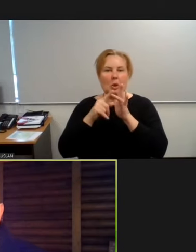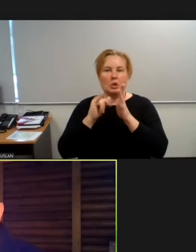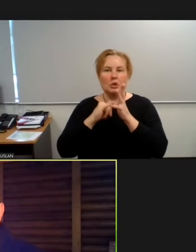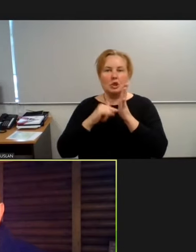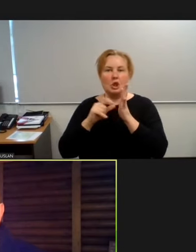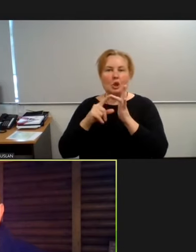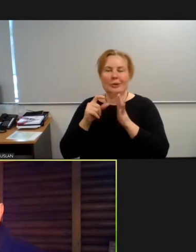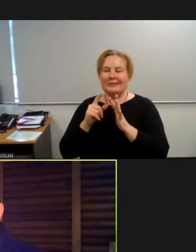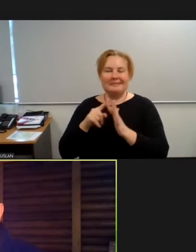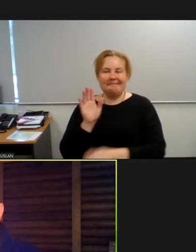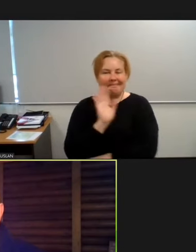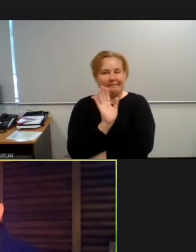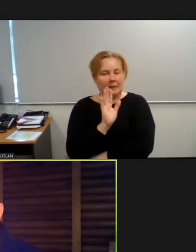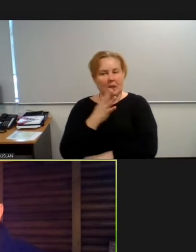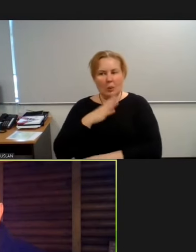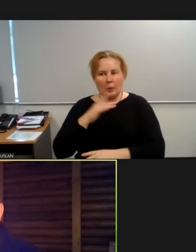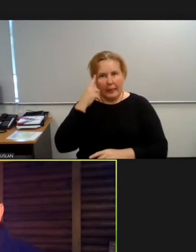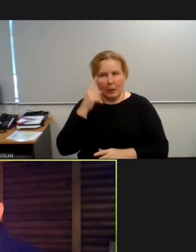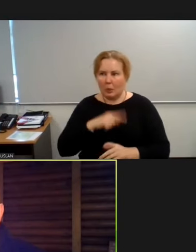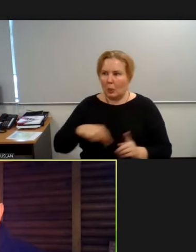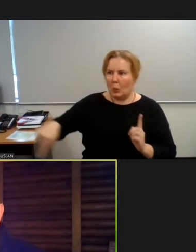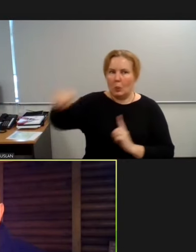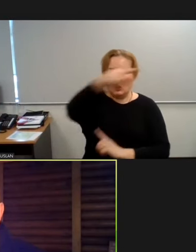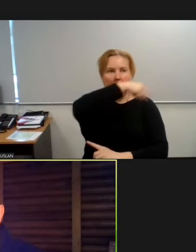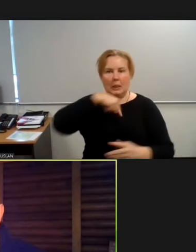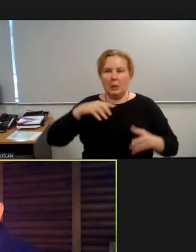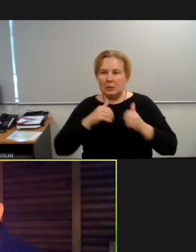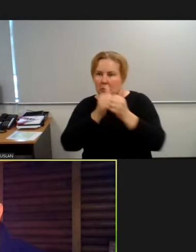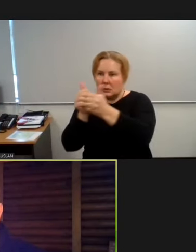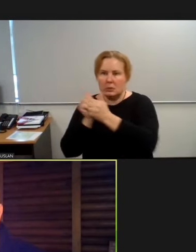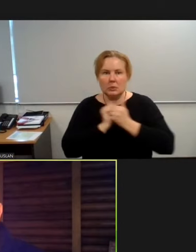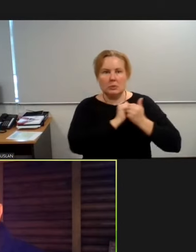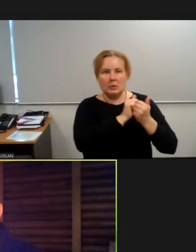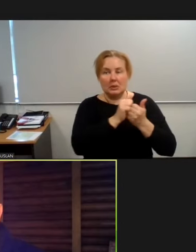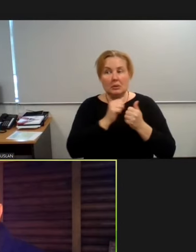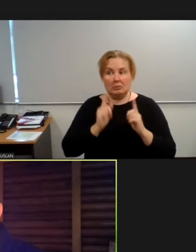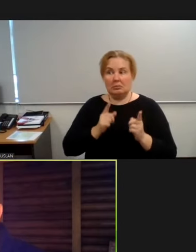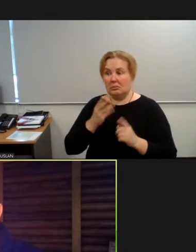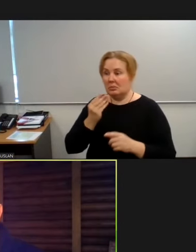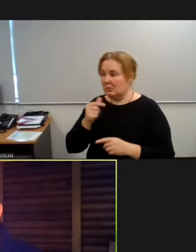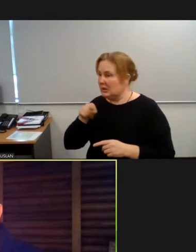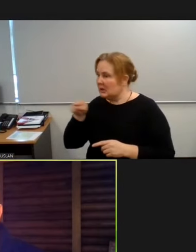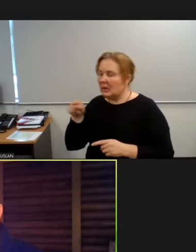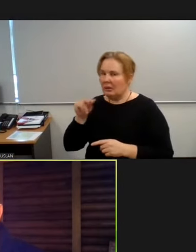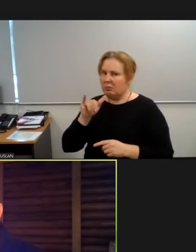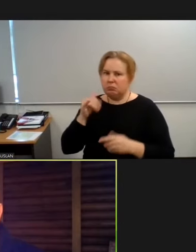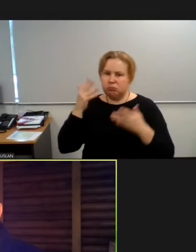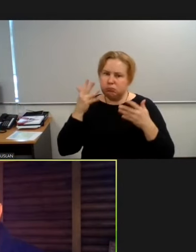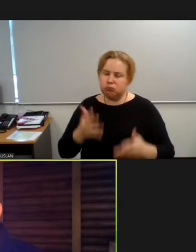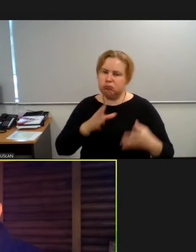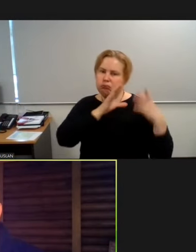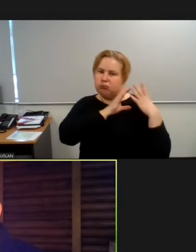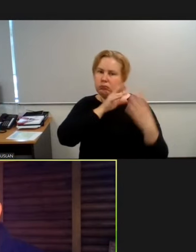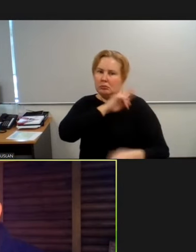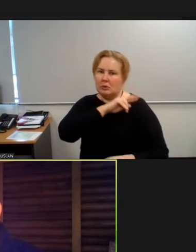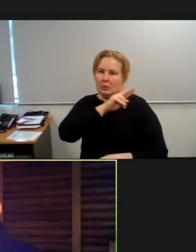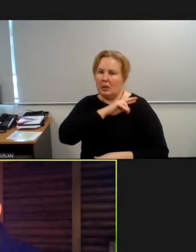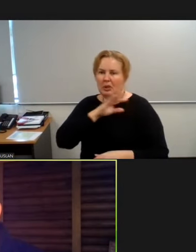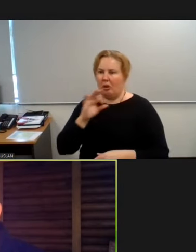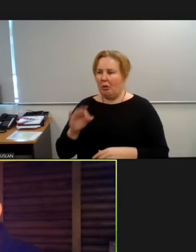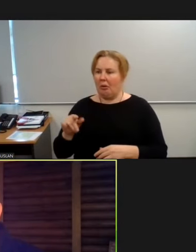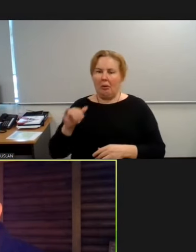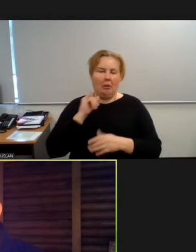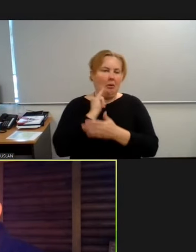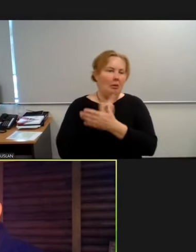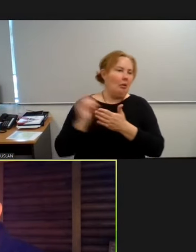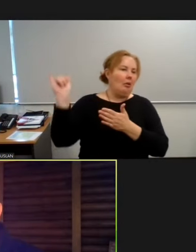this together. Okay, some have got a heavy burden at the moment, but you know, there's not the good guys and the bad